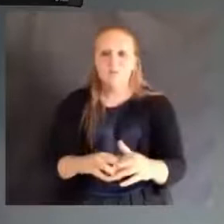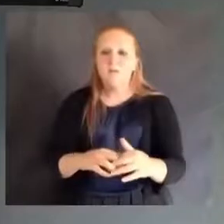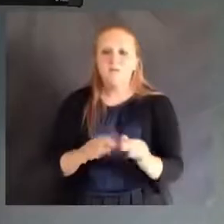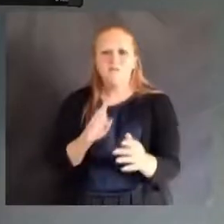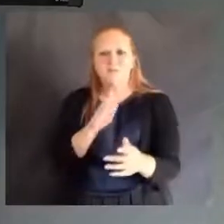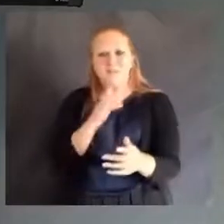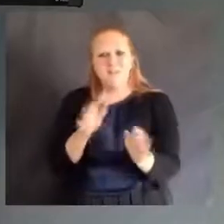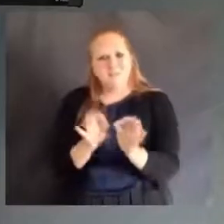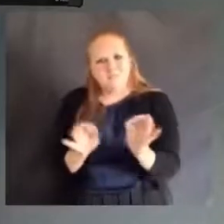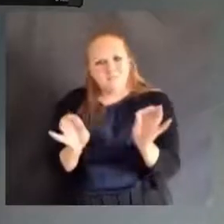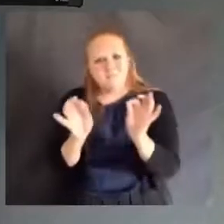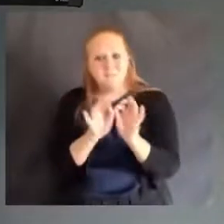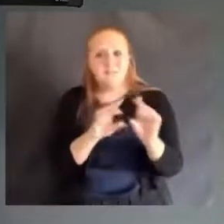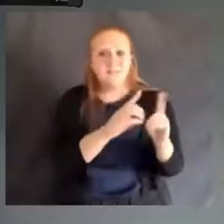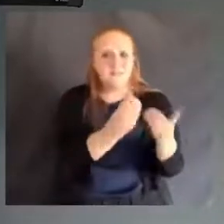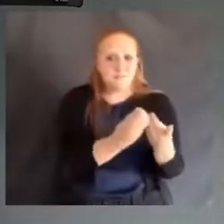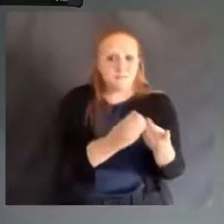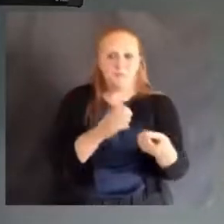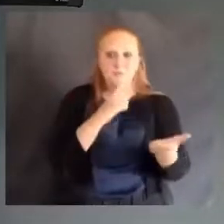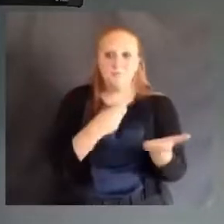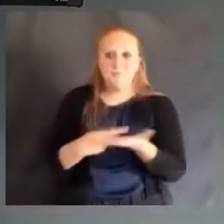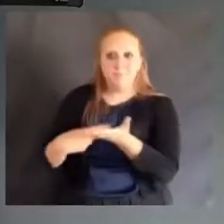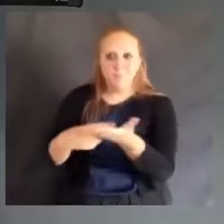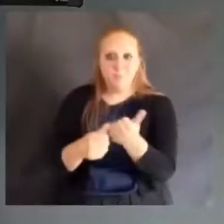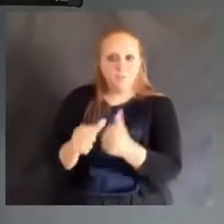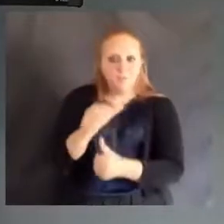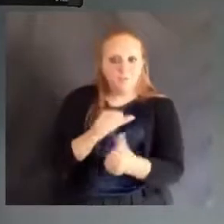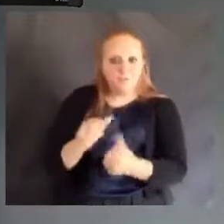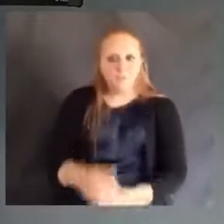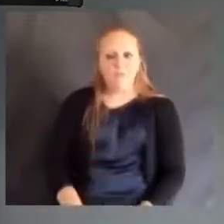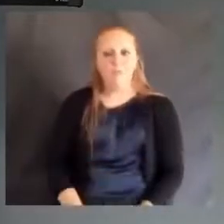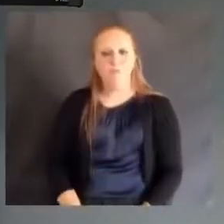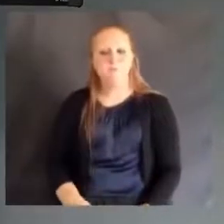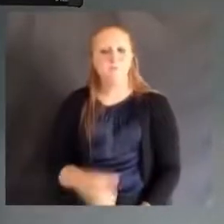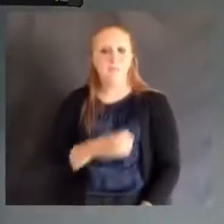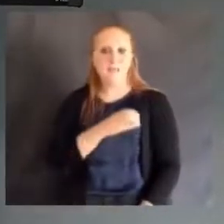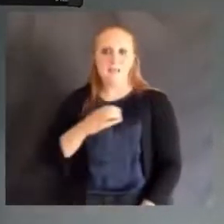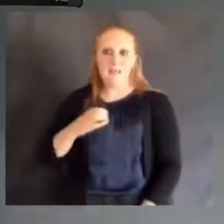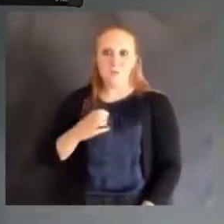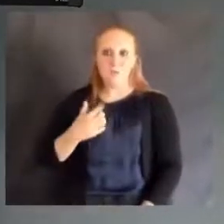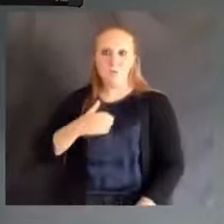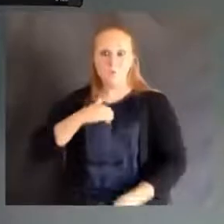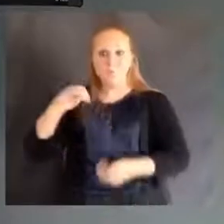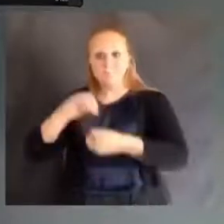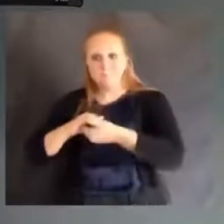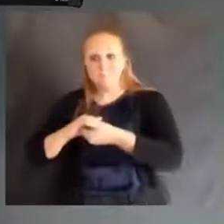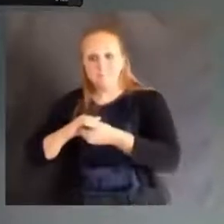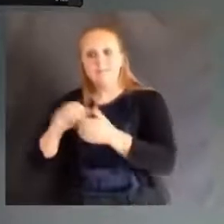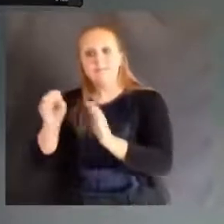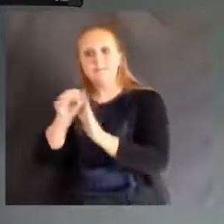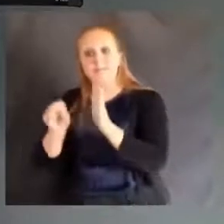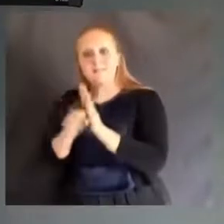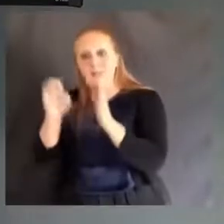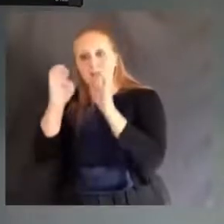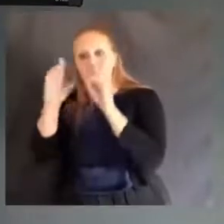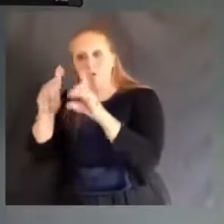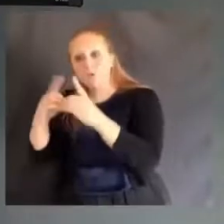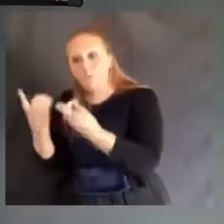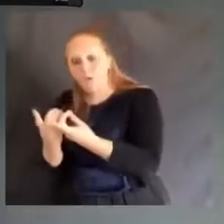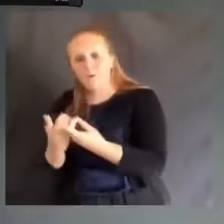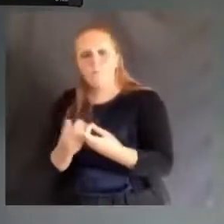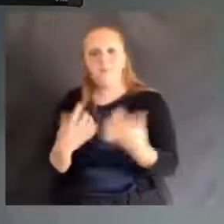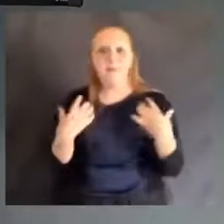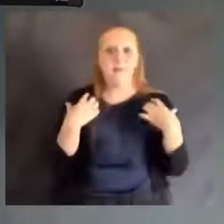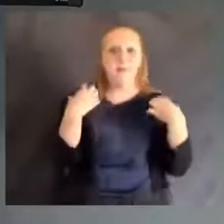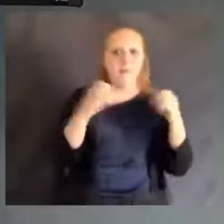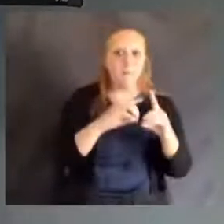together with each other. And what we're trying to do as a council, and what we're doing with the State Department of Health and the State Education Department is, in those cases where it's not happening, we